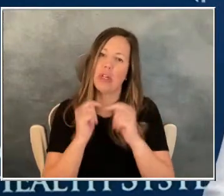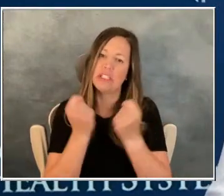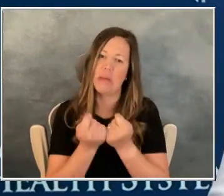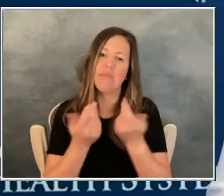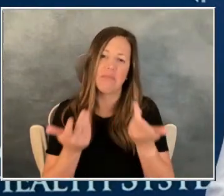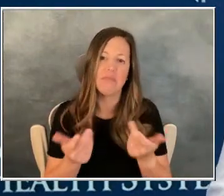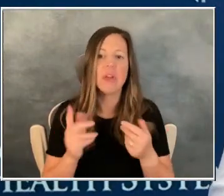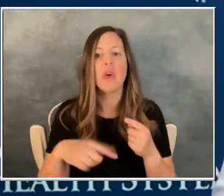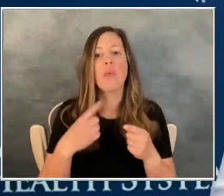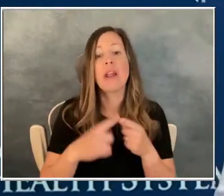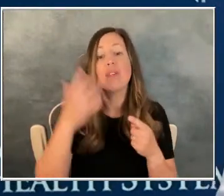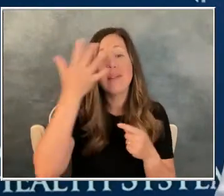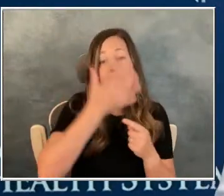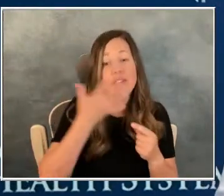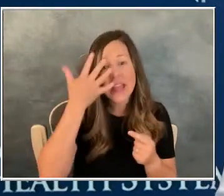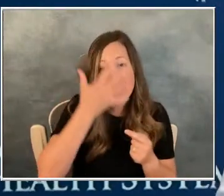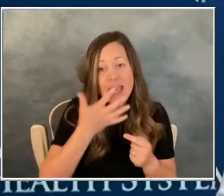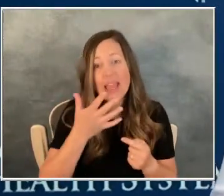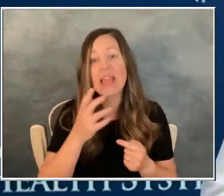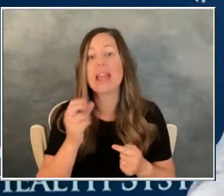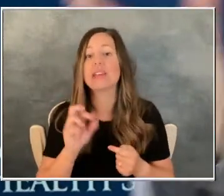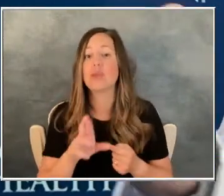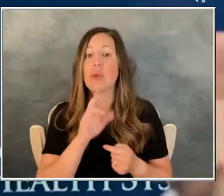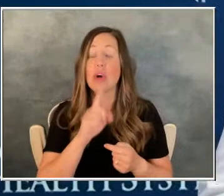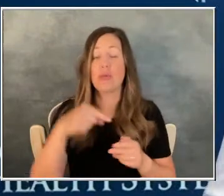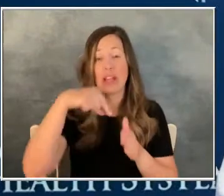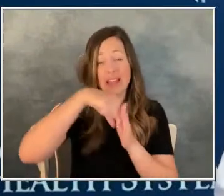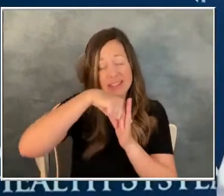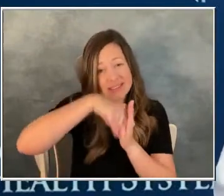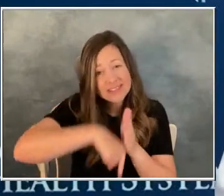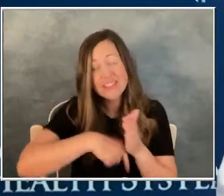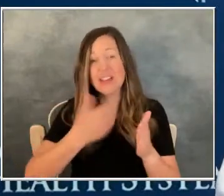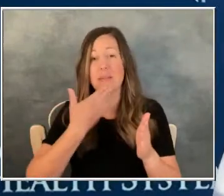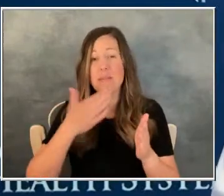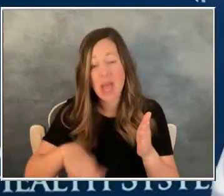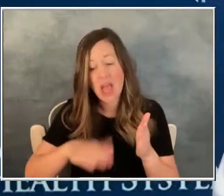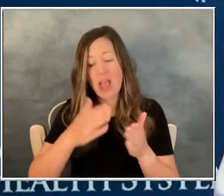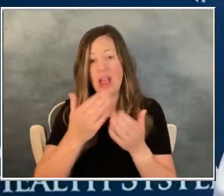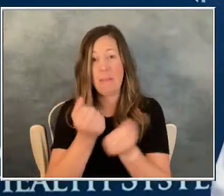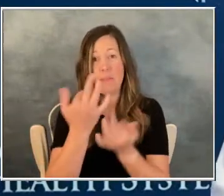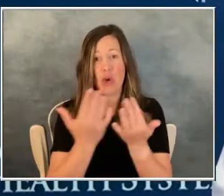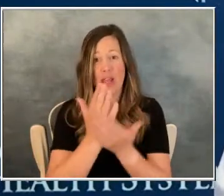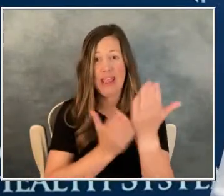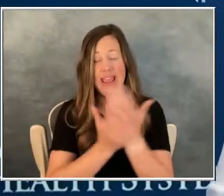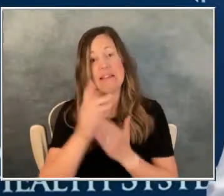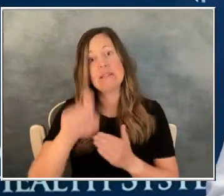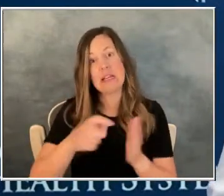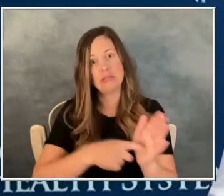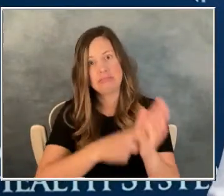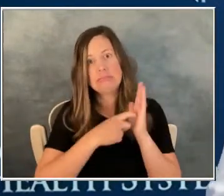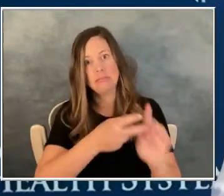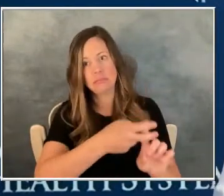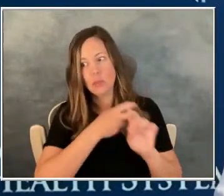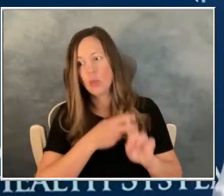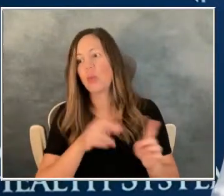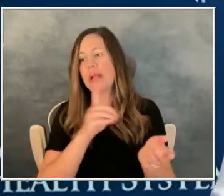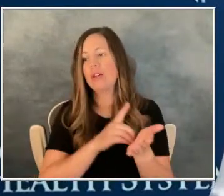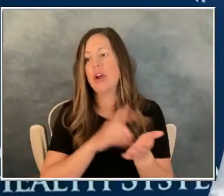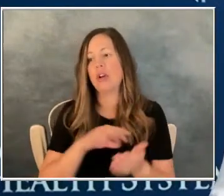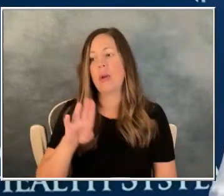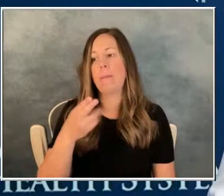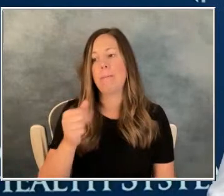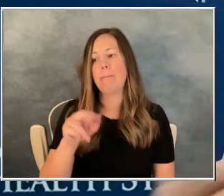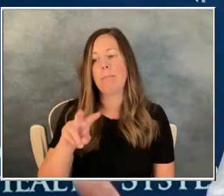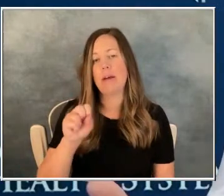the face, extensive burns on the hands, we need to get them involved and get their help. Even if nothing else, to make certain